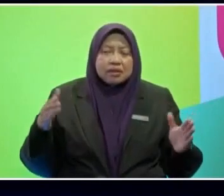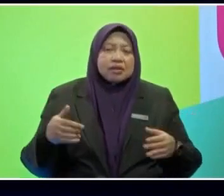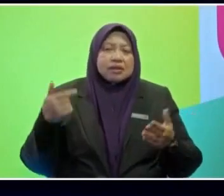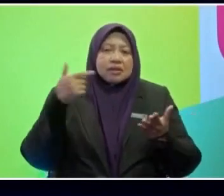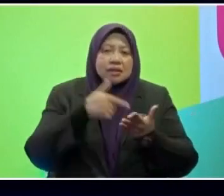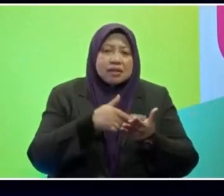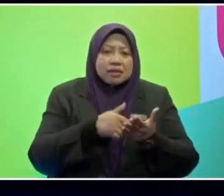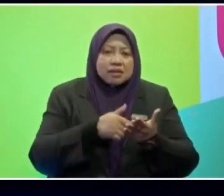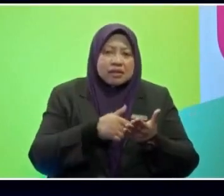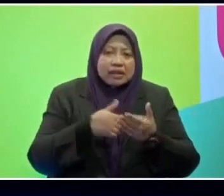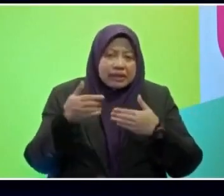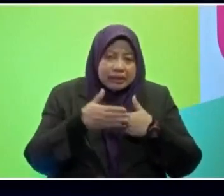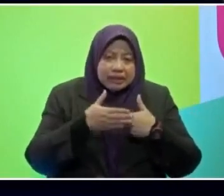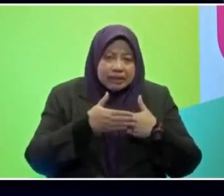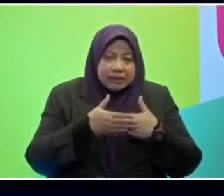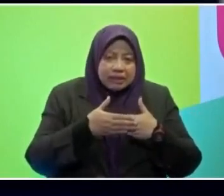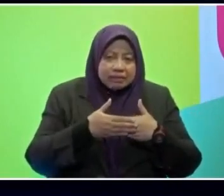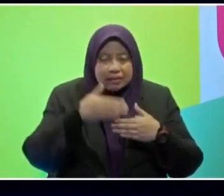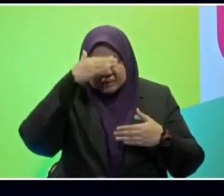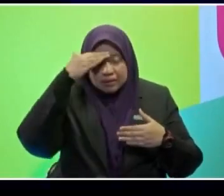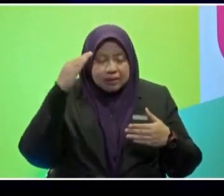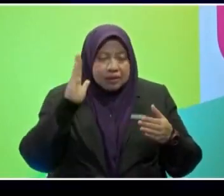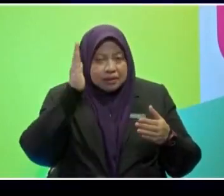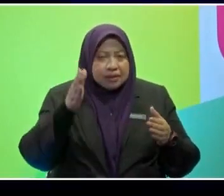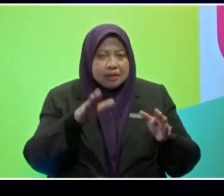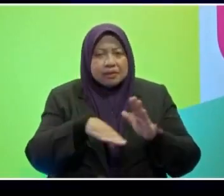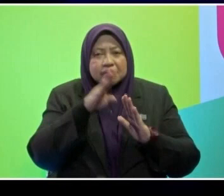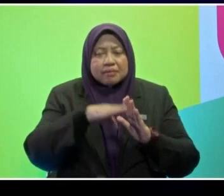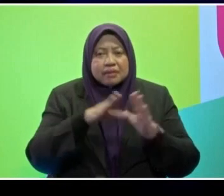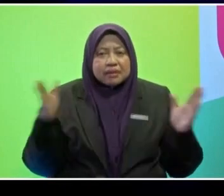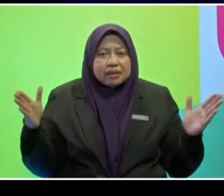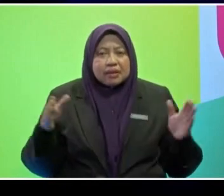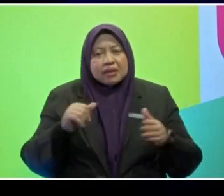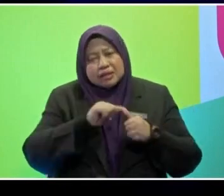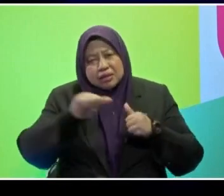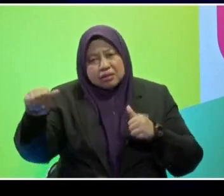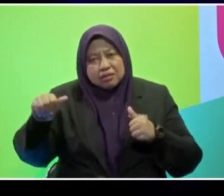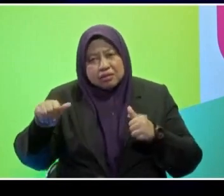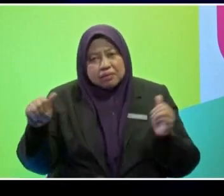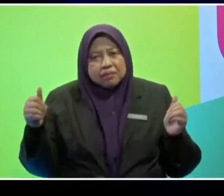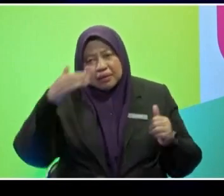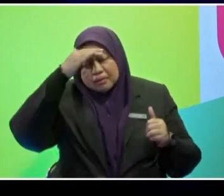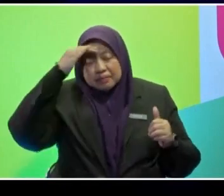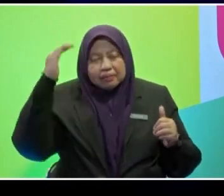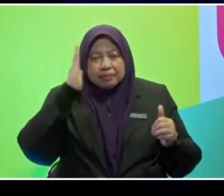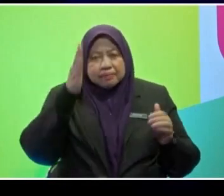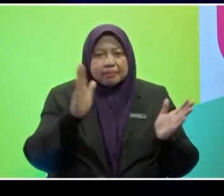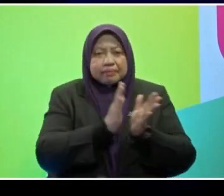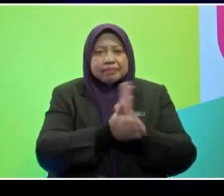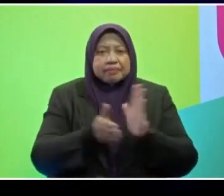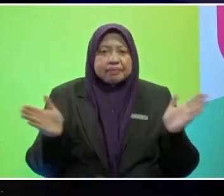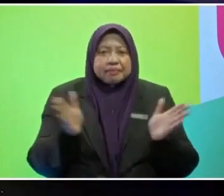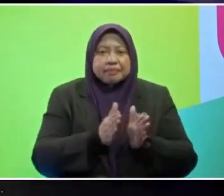it's very clear, Mr. Quek. Okay. Now we're going to do, what we're going to do is, I need your help to fill in the